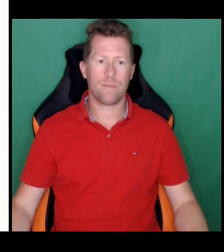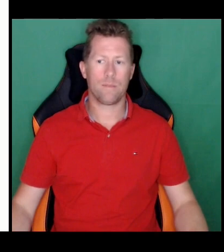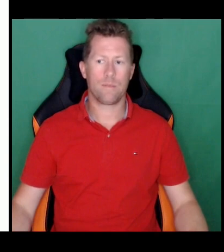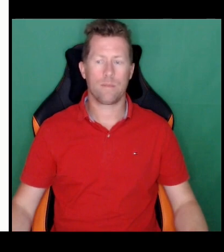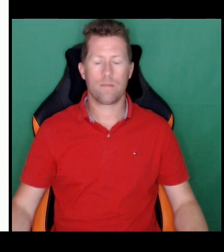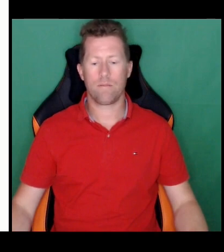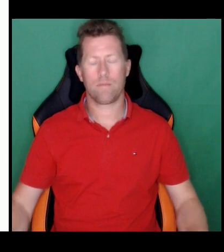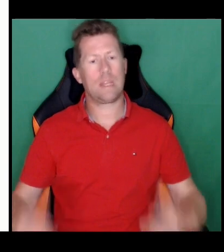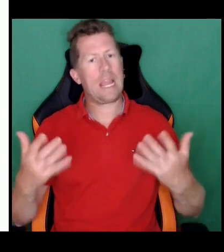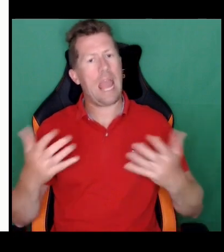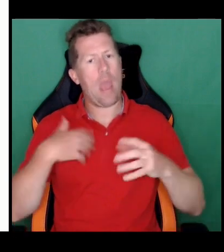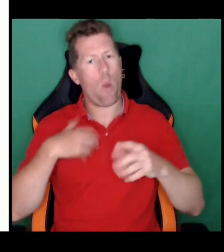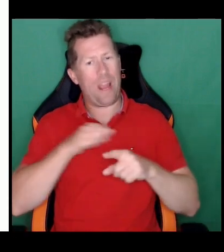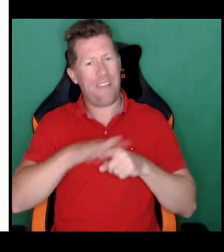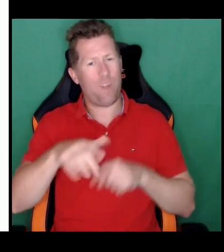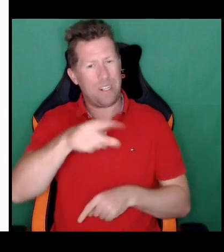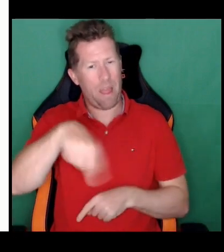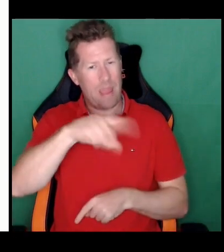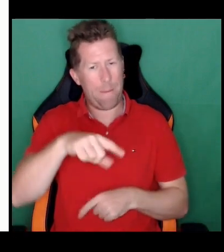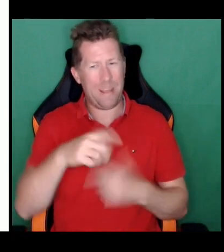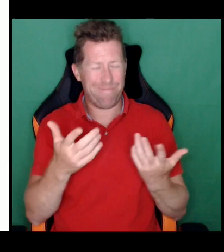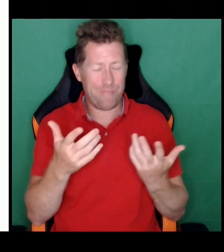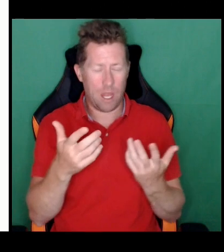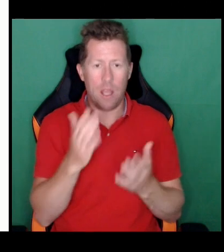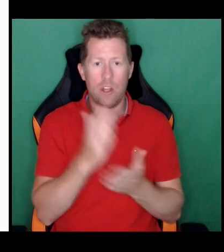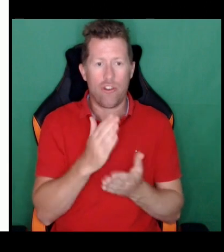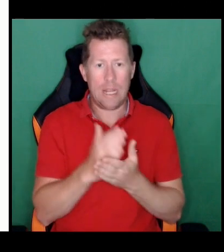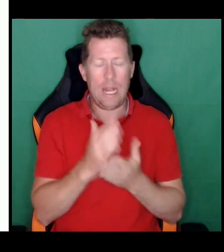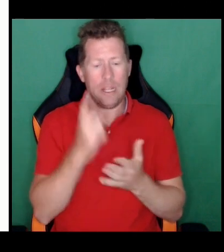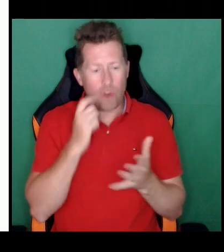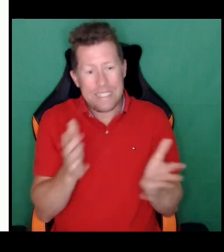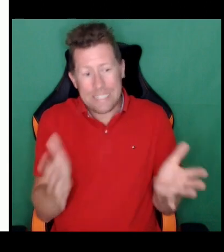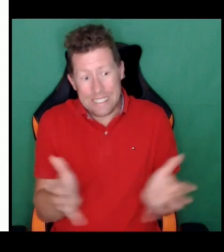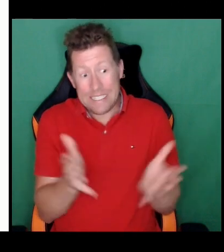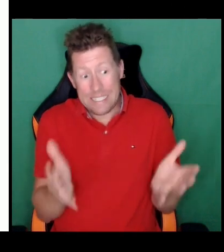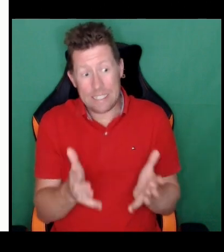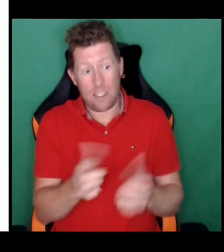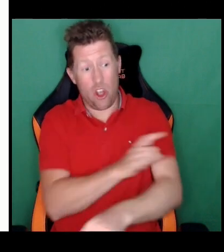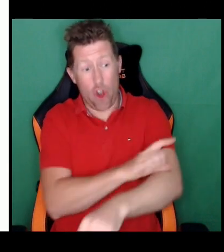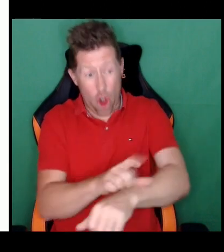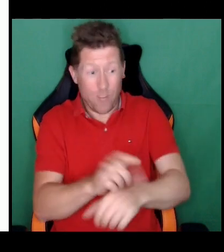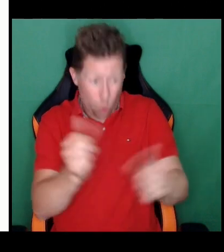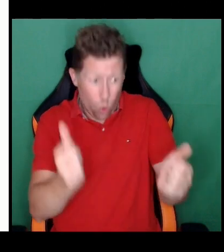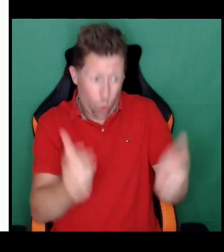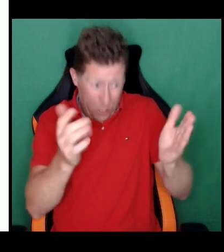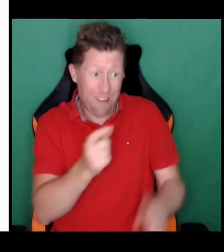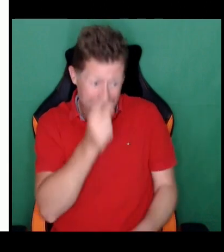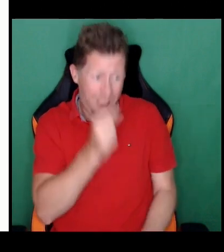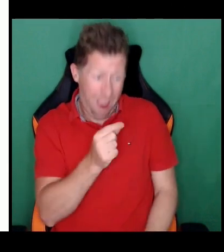So how can we influence this group? Well, as well as persuading and motivating and building their confidence that it is possible to